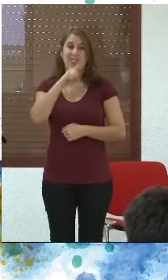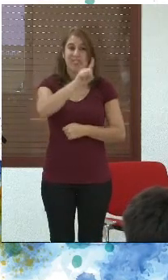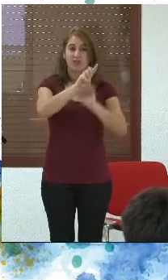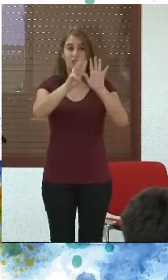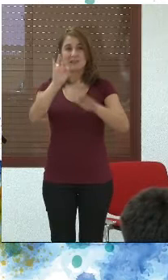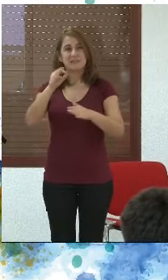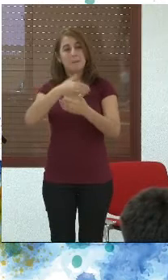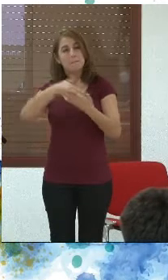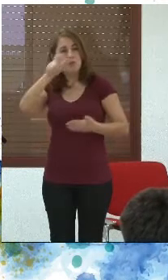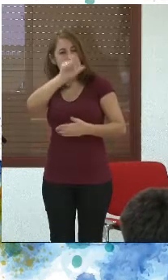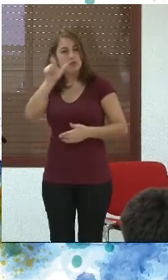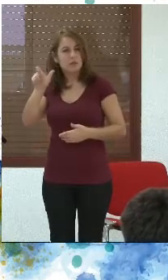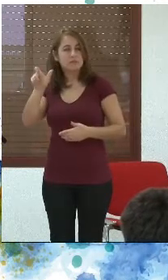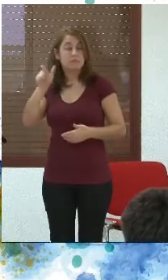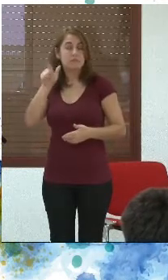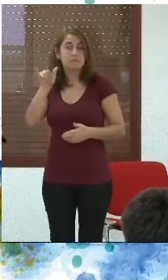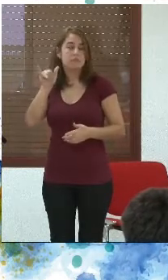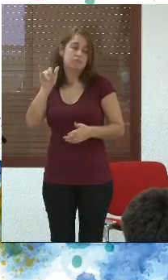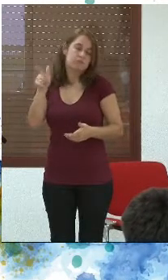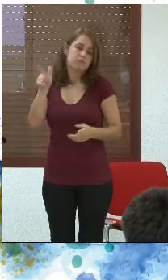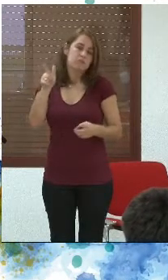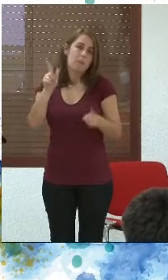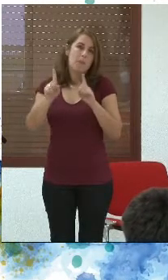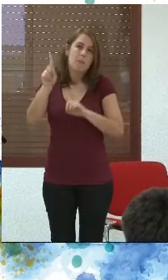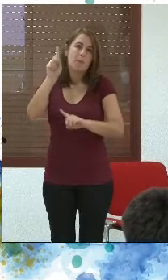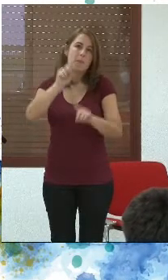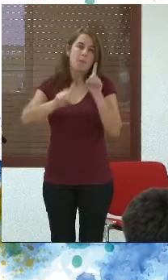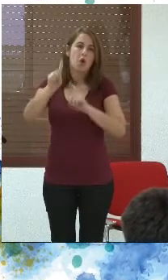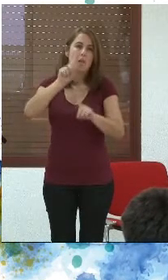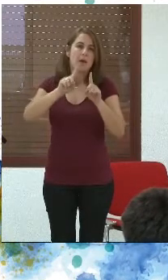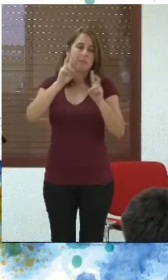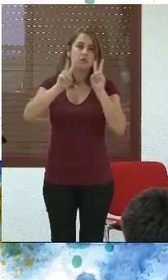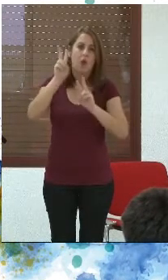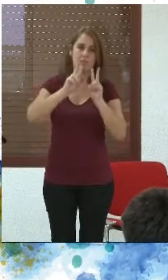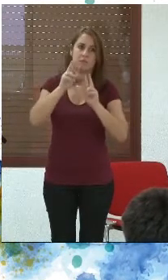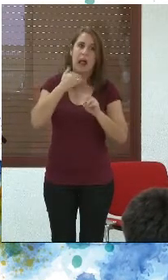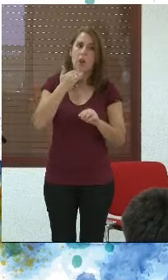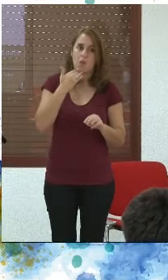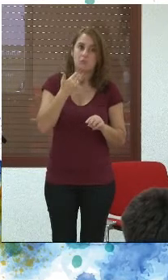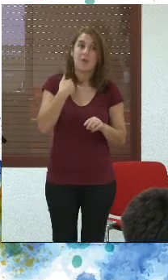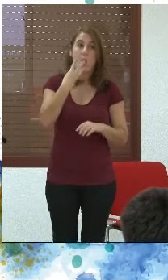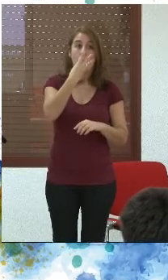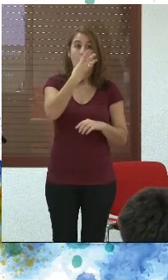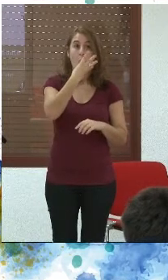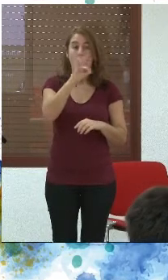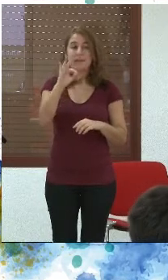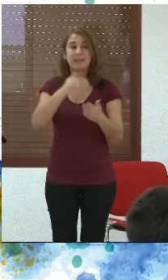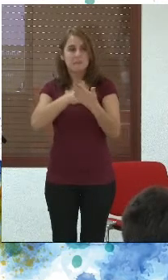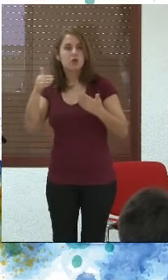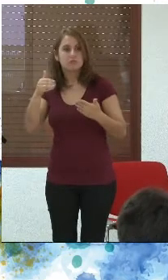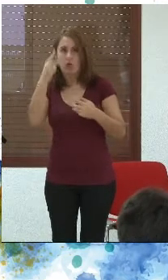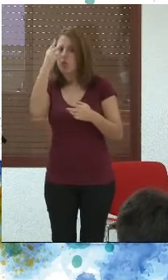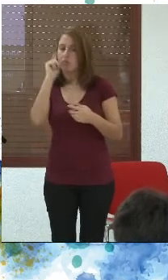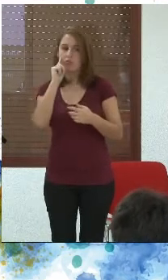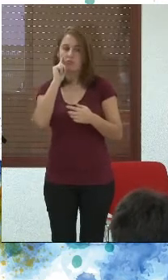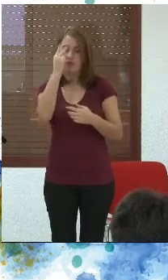that 80 million people suffer from some sort of visual impediment, and about 40 million